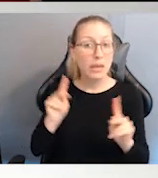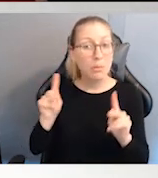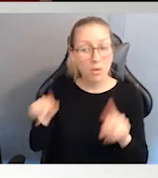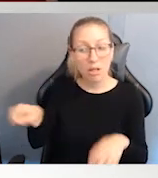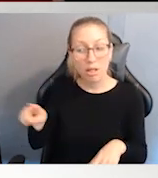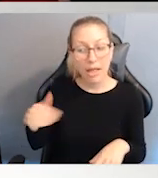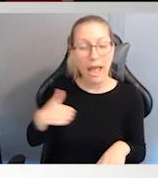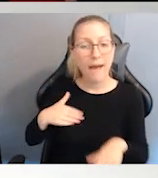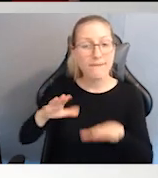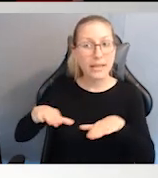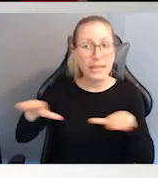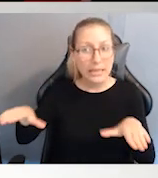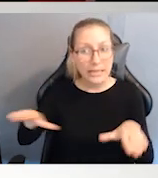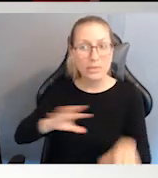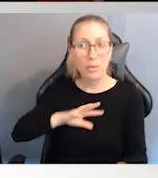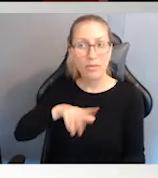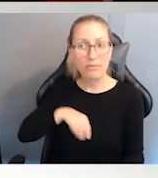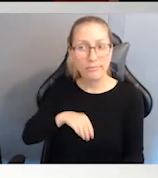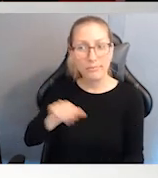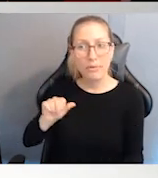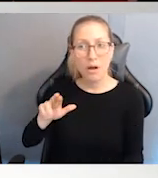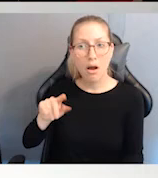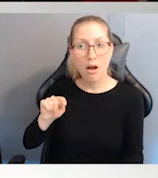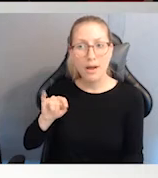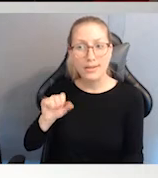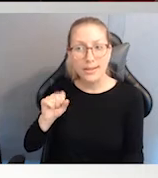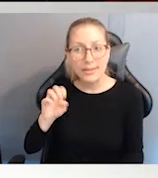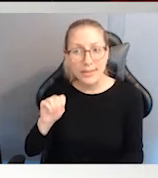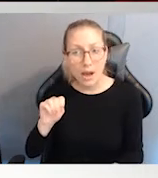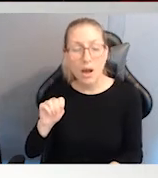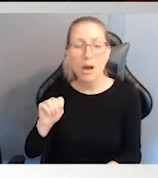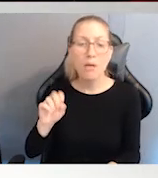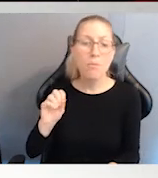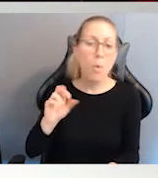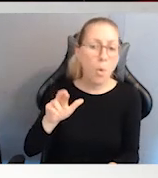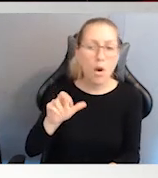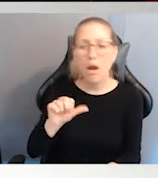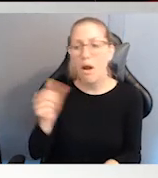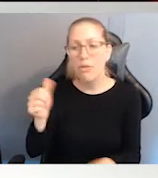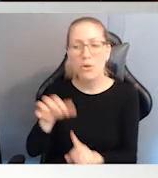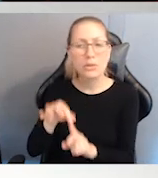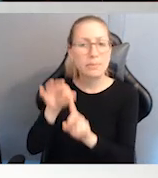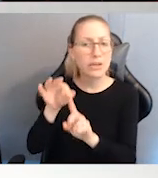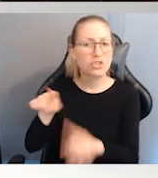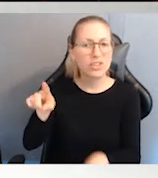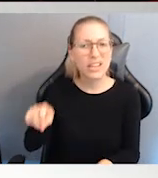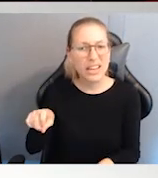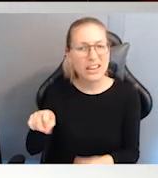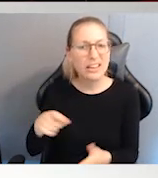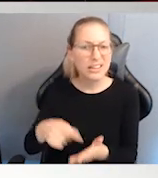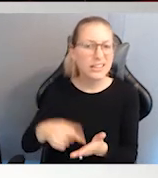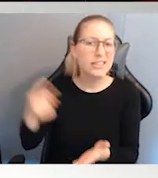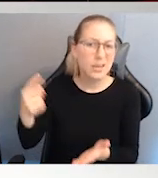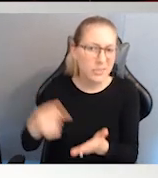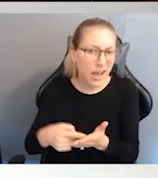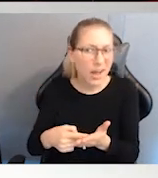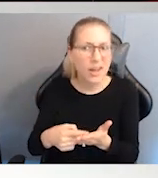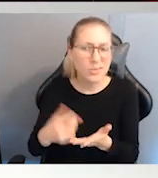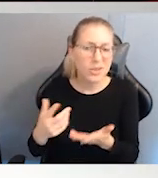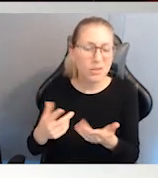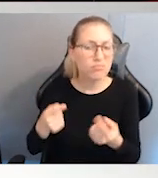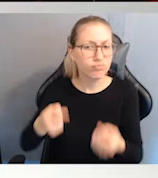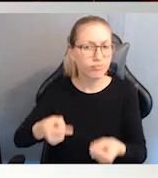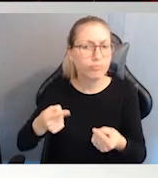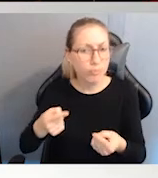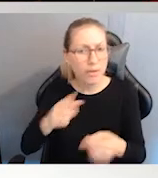children with autism or family members with special needs that are sometimes not welcome in homes and things like that, or can come and they have a